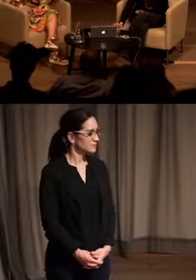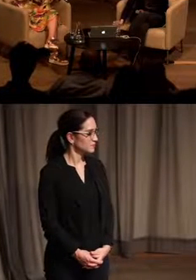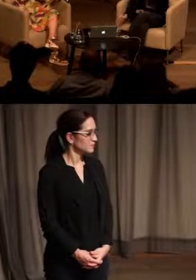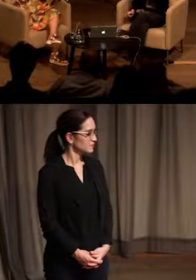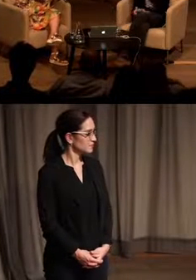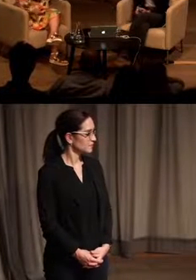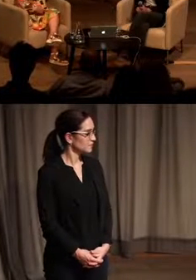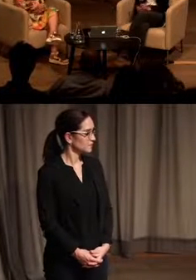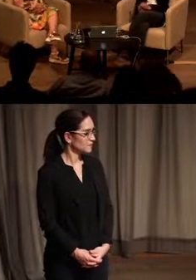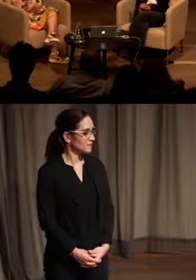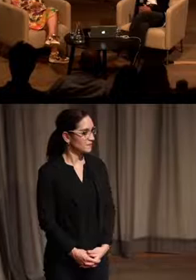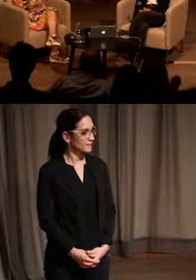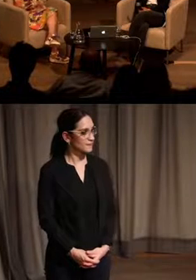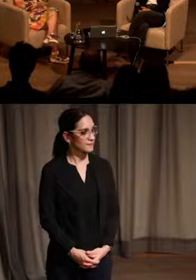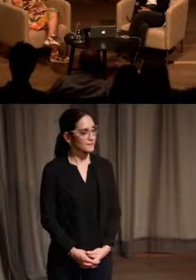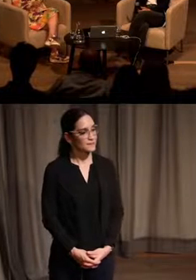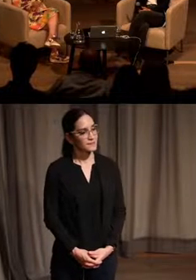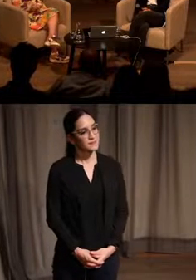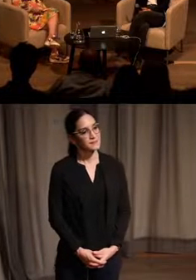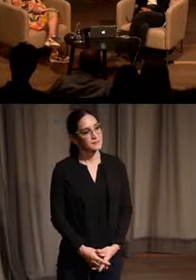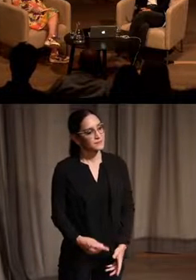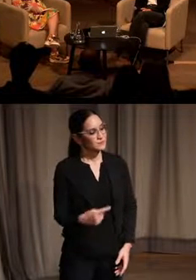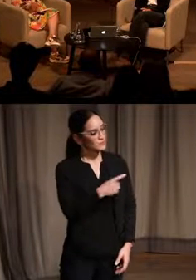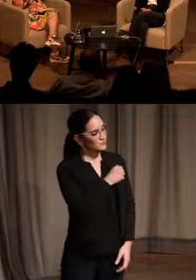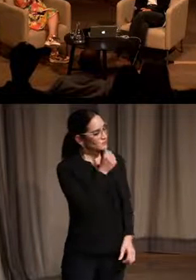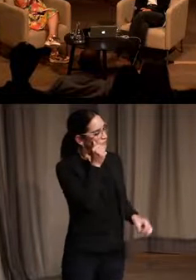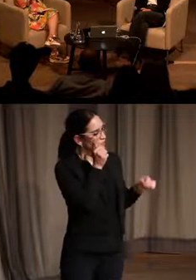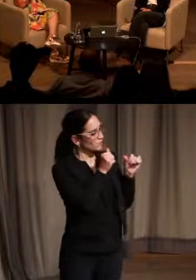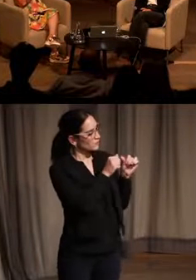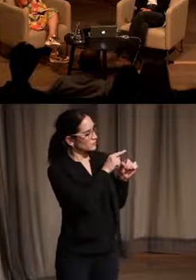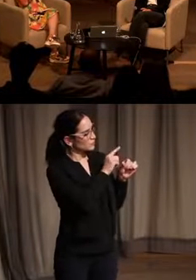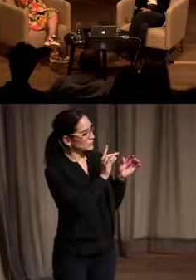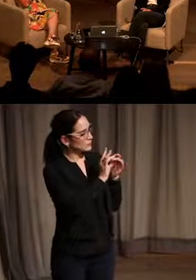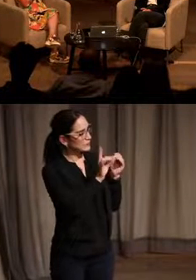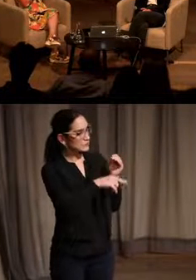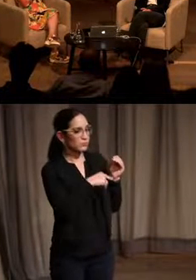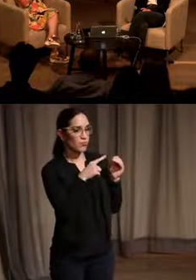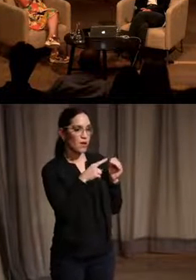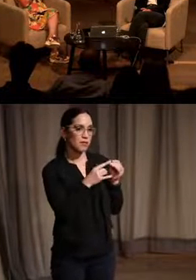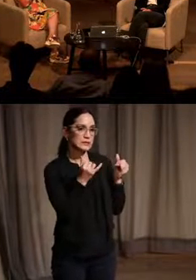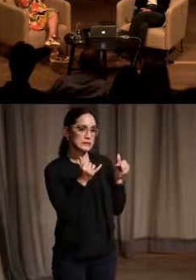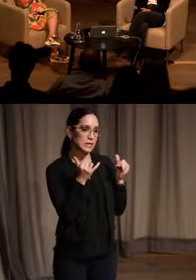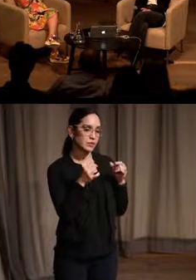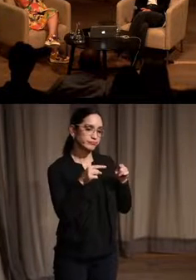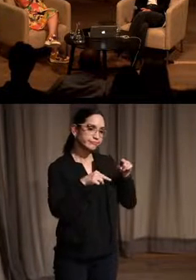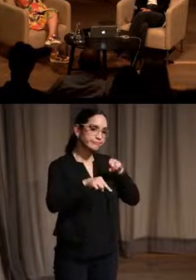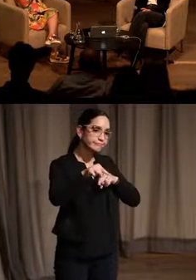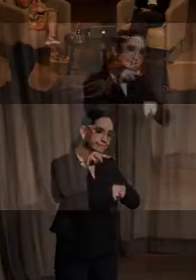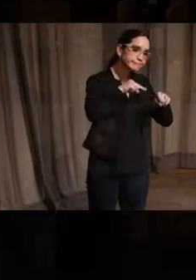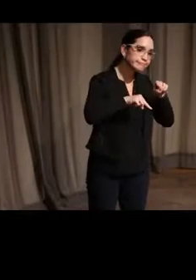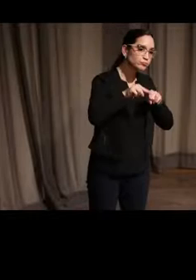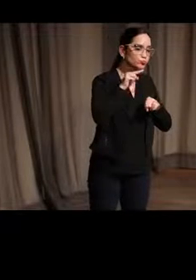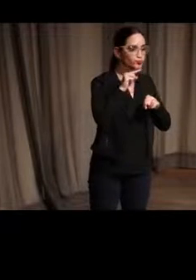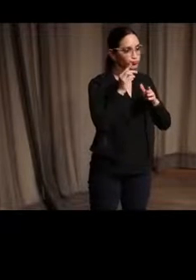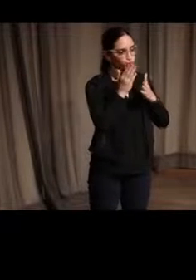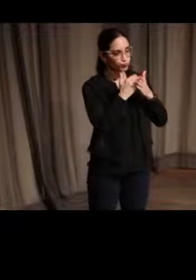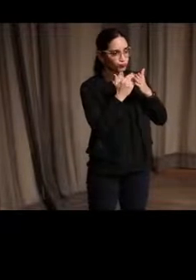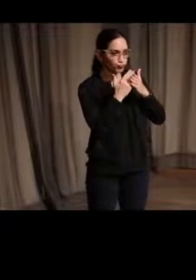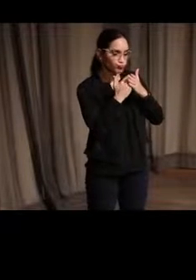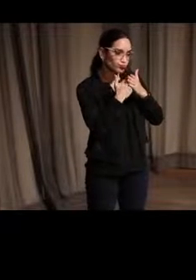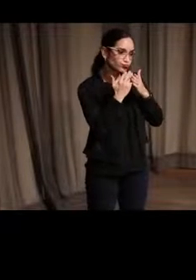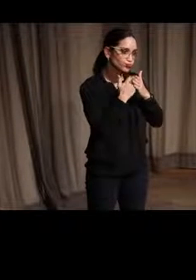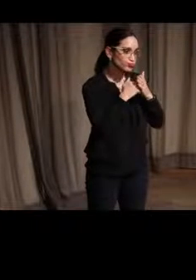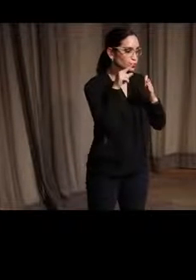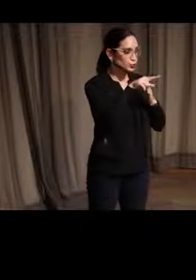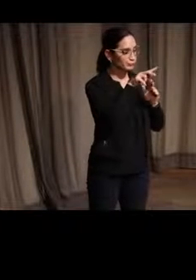Definitely gives you a sense of how the piece was, but I love what you said about how you're going back and you're looking at work that you've made now from a